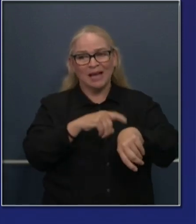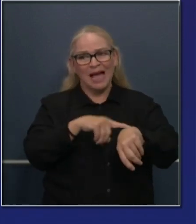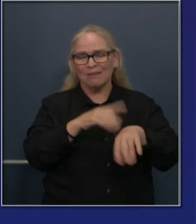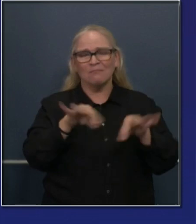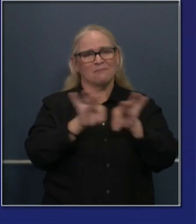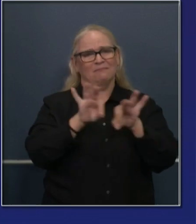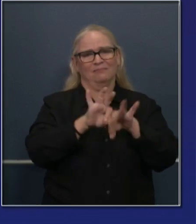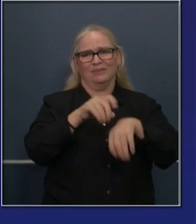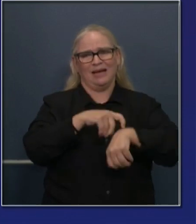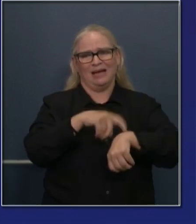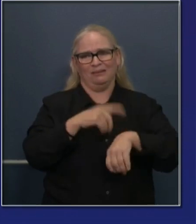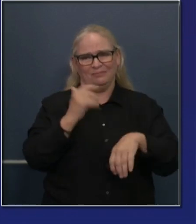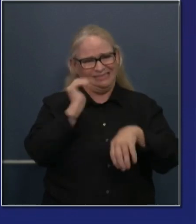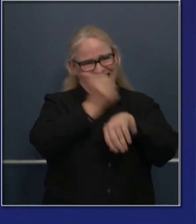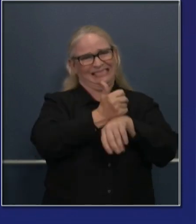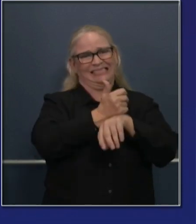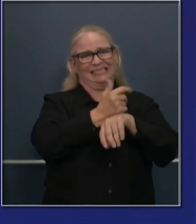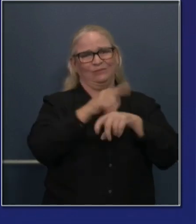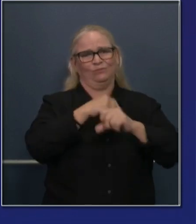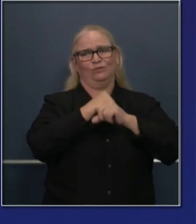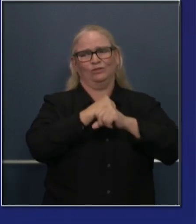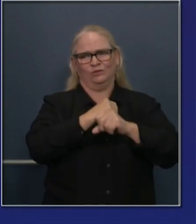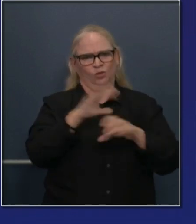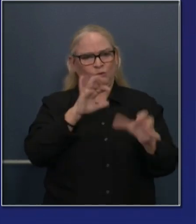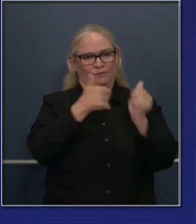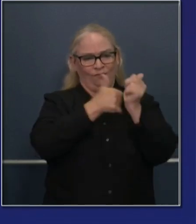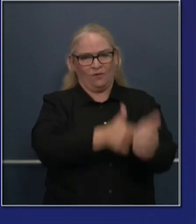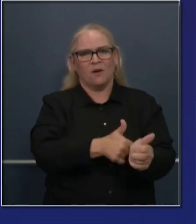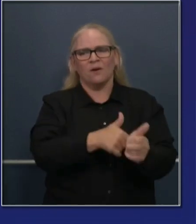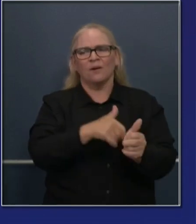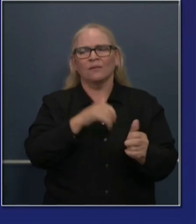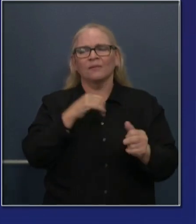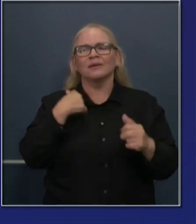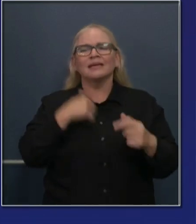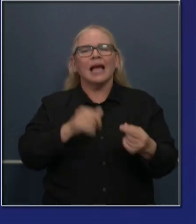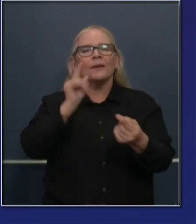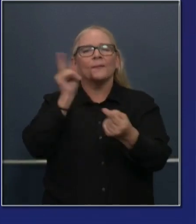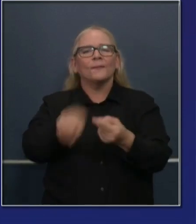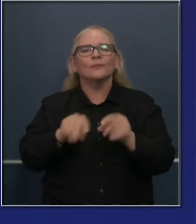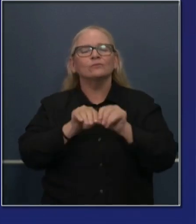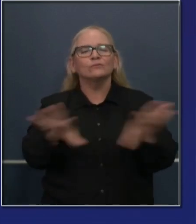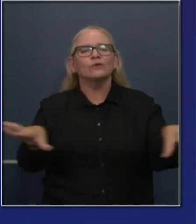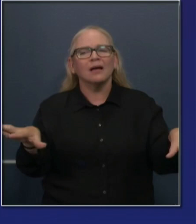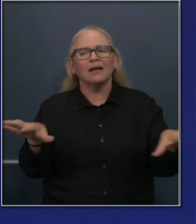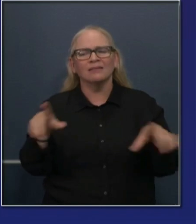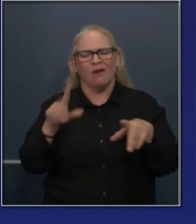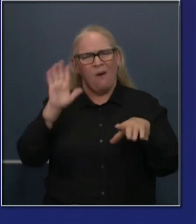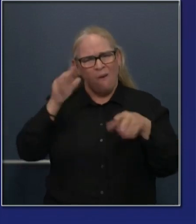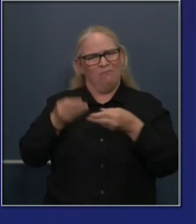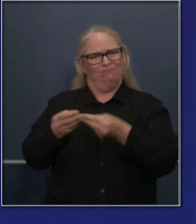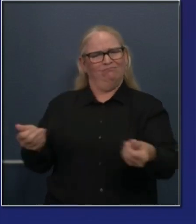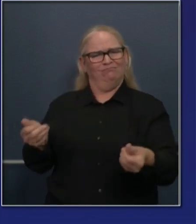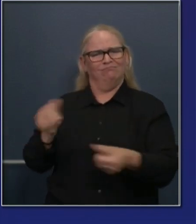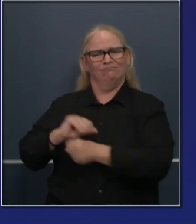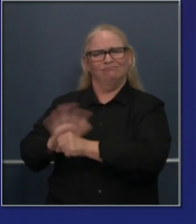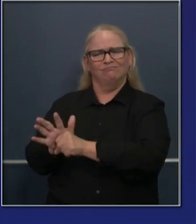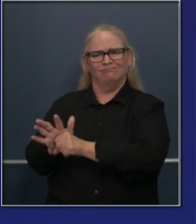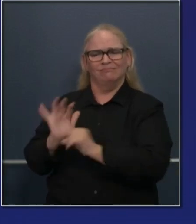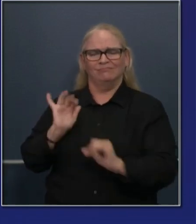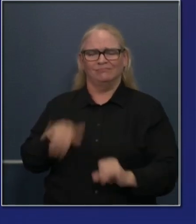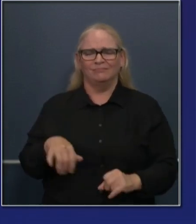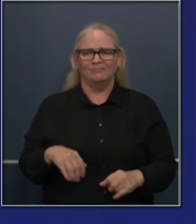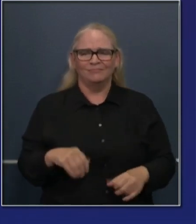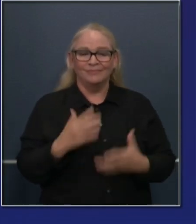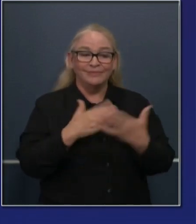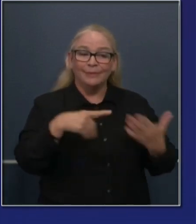have around extinguishing this virus as quickly as we can, and the need to go after folks that make some